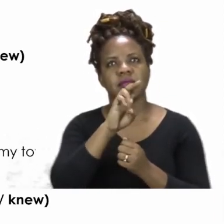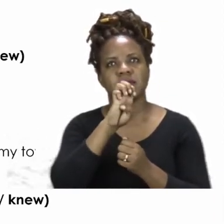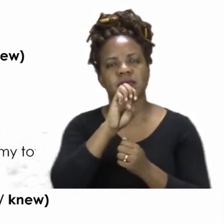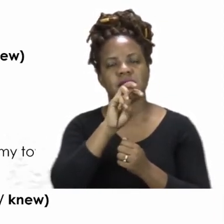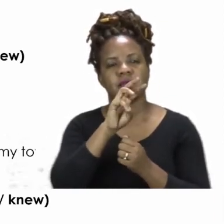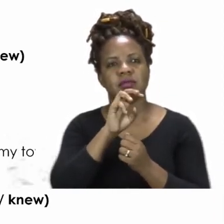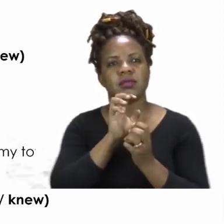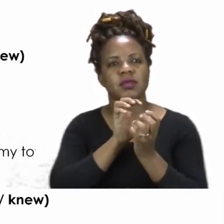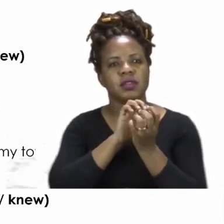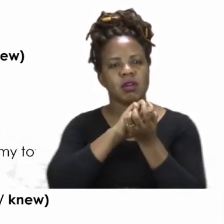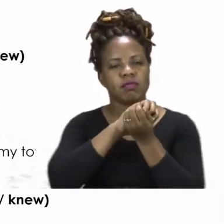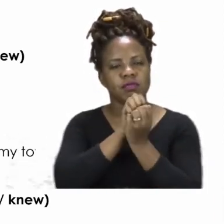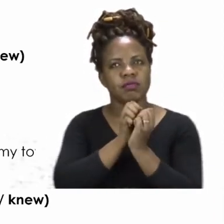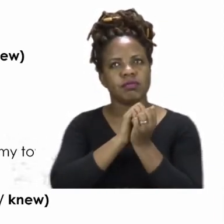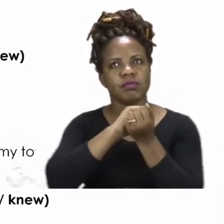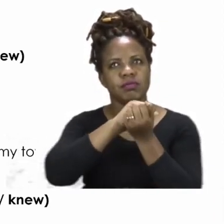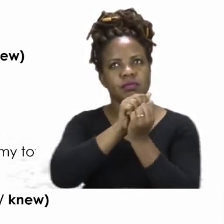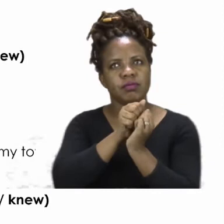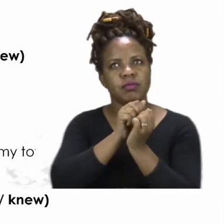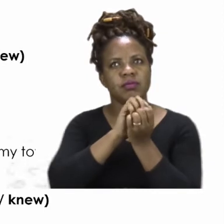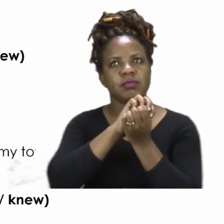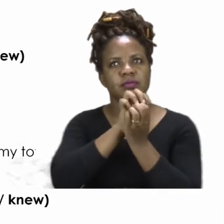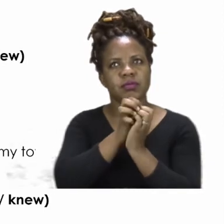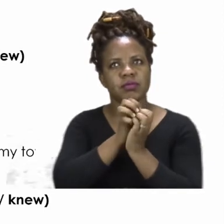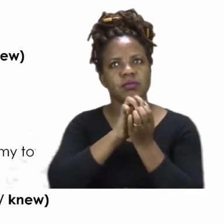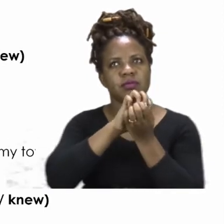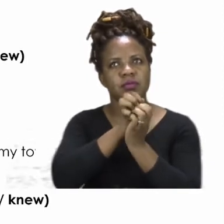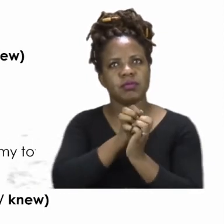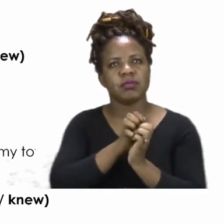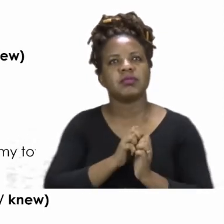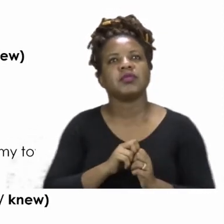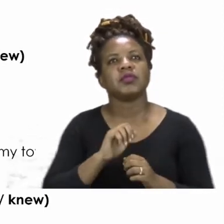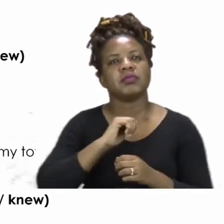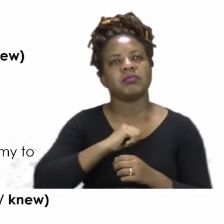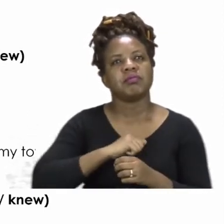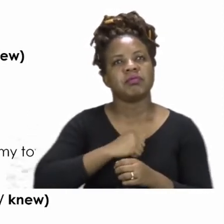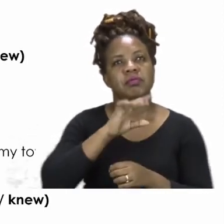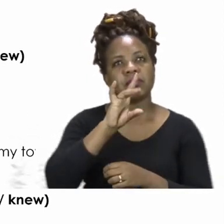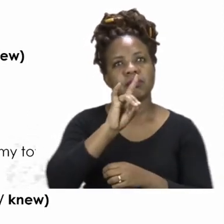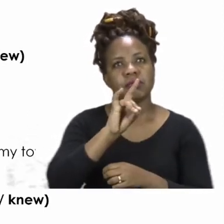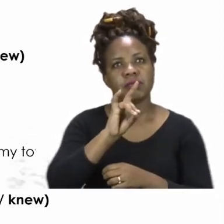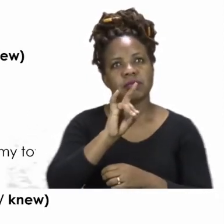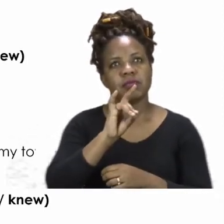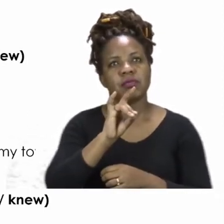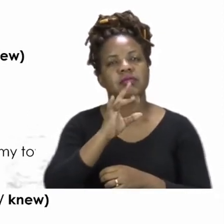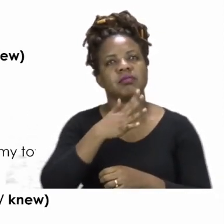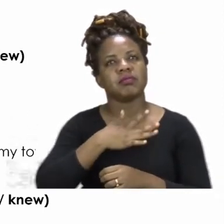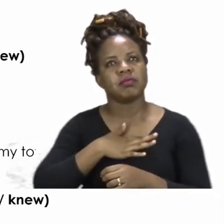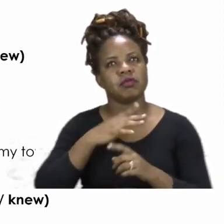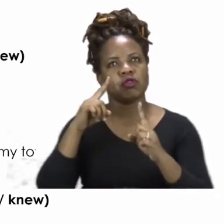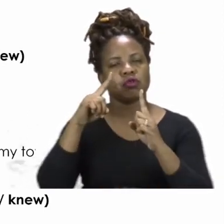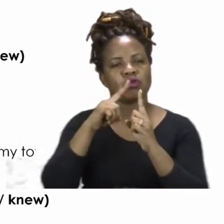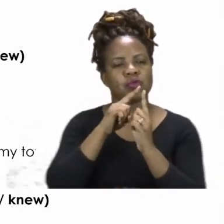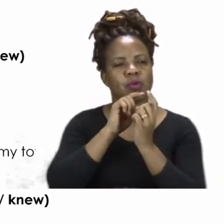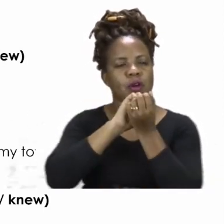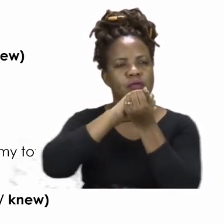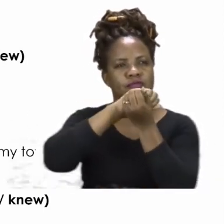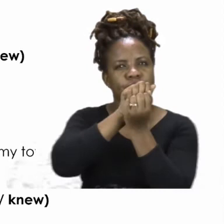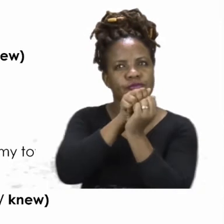My puppy likes to chew my toys. Yes, that one